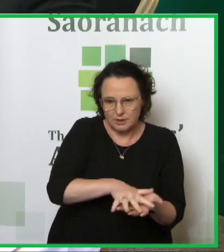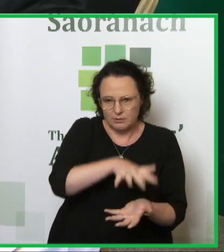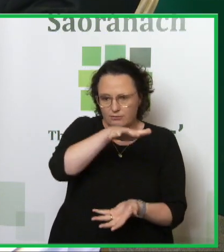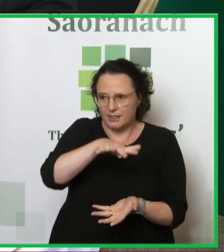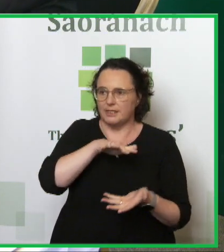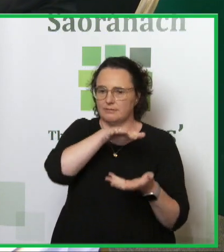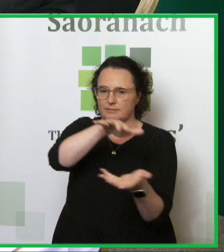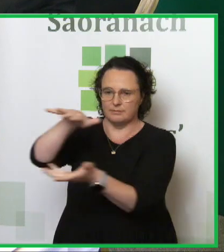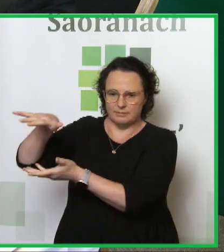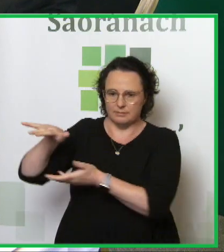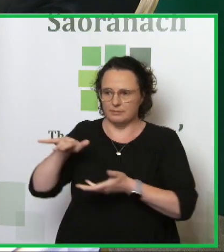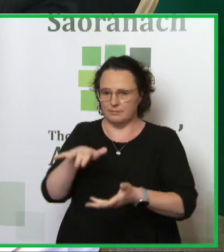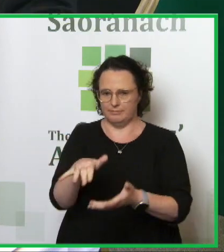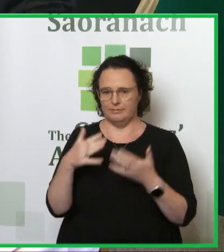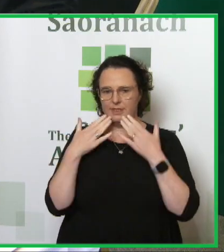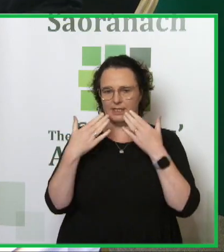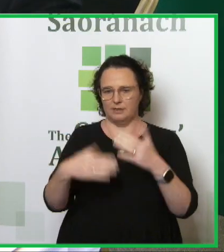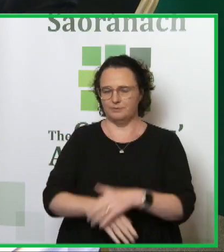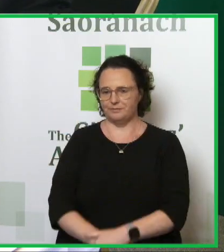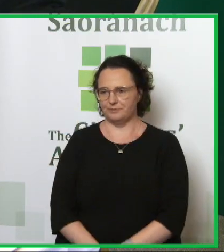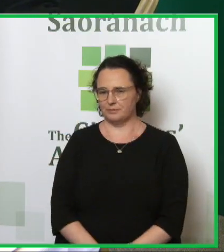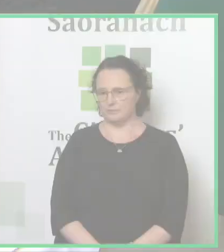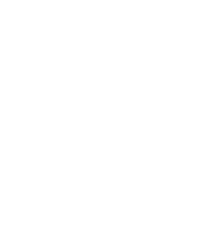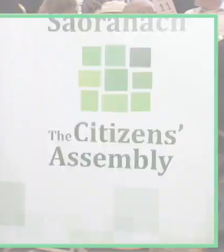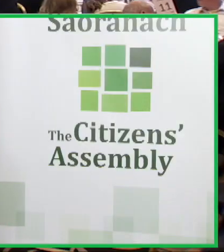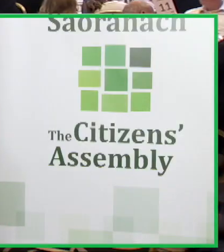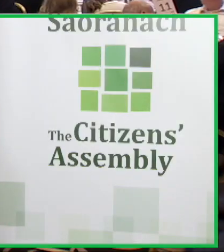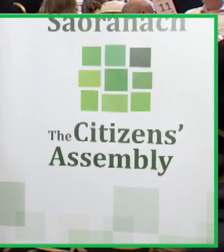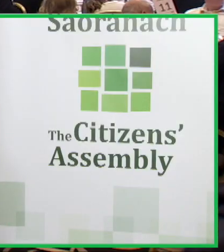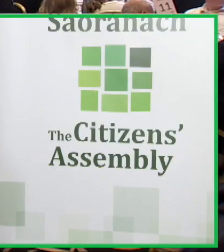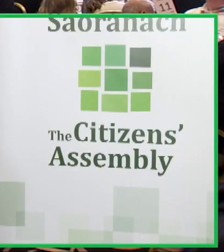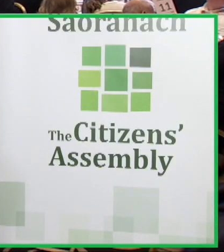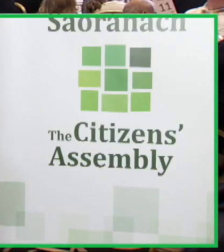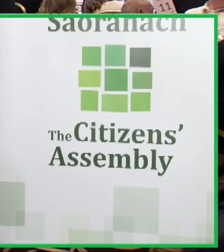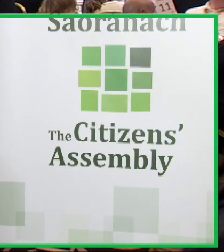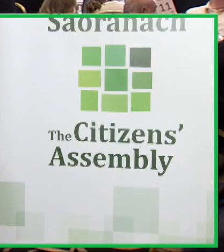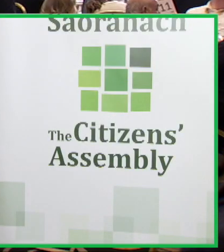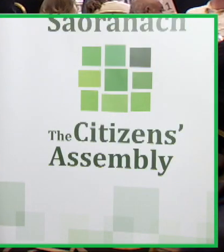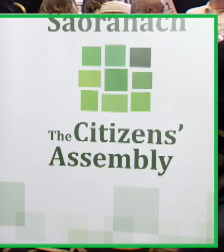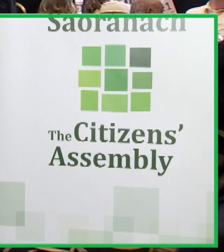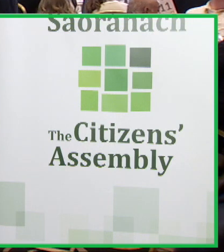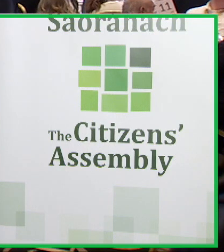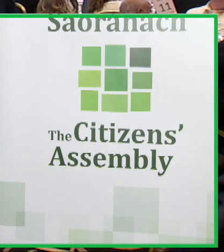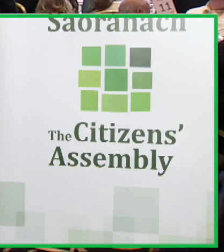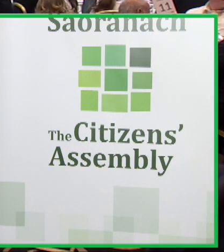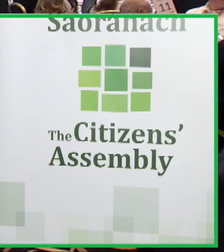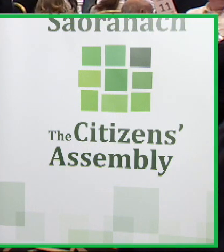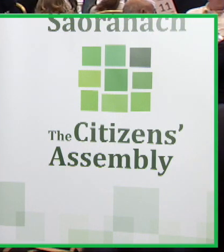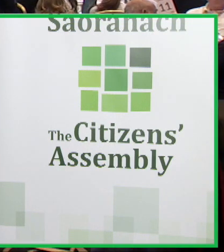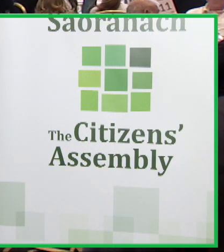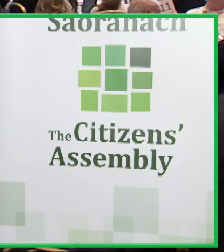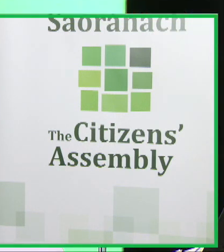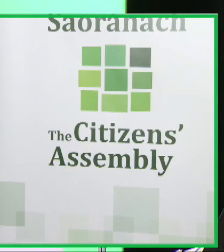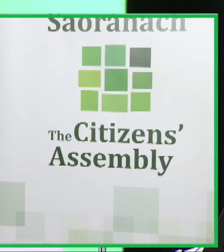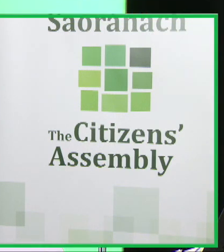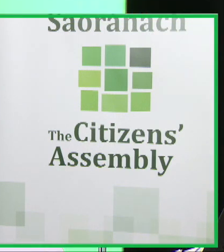tables. Yeah. Thank you. Okay, thanks. Okay, the ballot papers are in the process of being distributed to you now. Again,